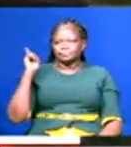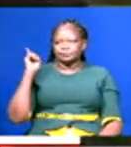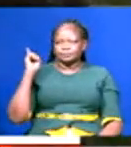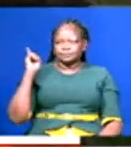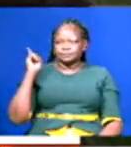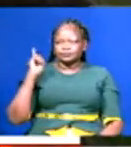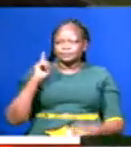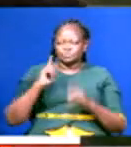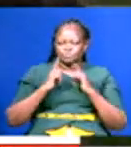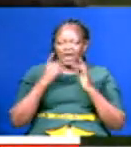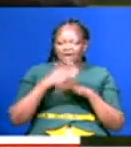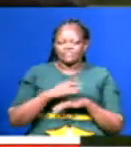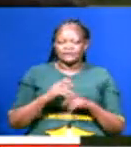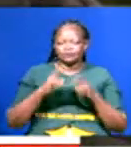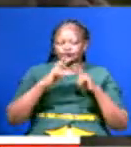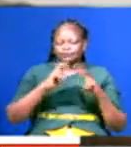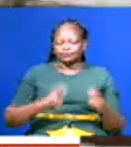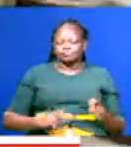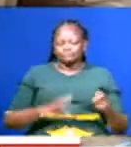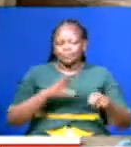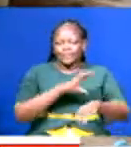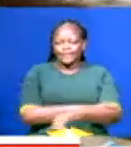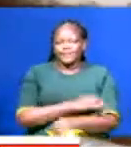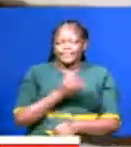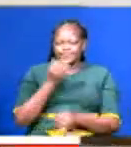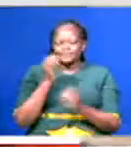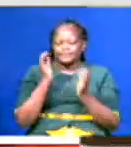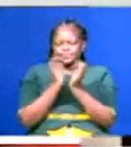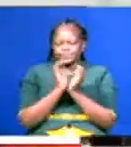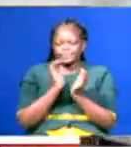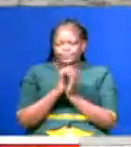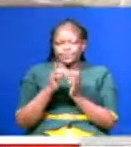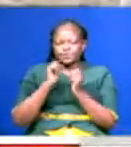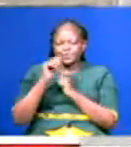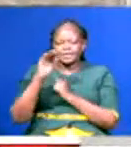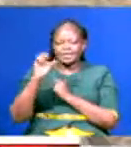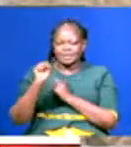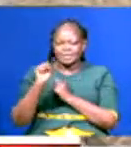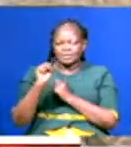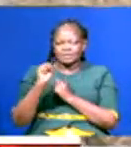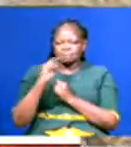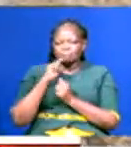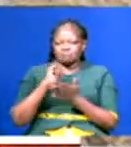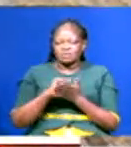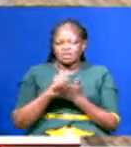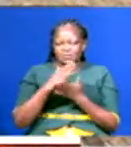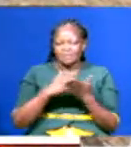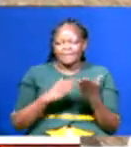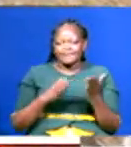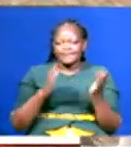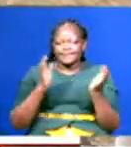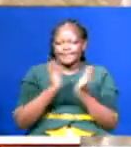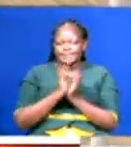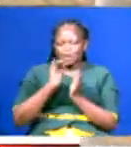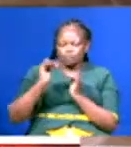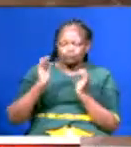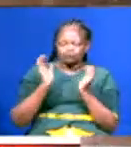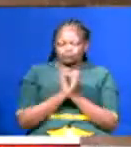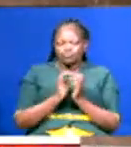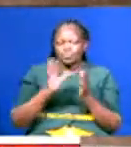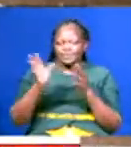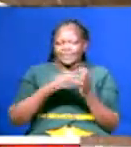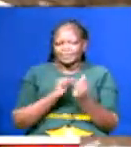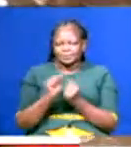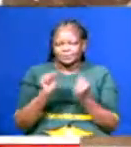Speaking after inspecting the Bomet Stadium, Sports CS Ababu Namwamba noted that a section of Bomet County Stadium will be demolished